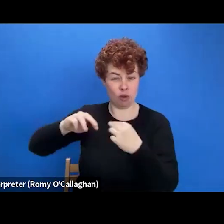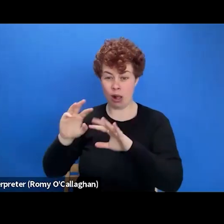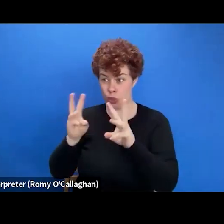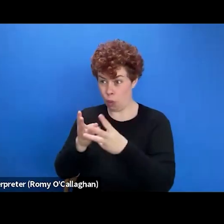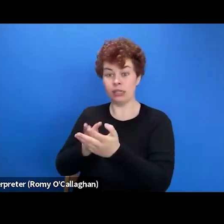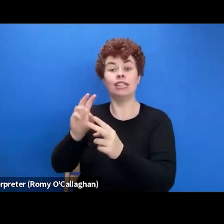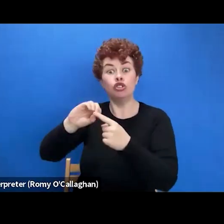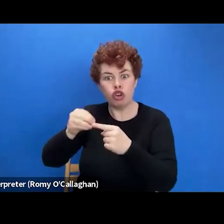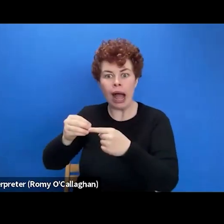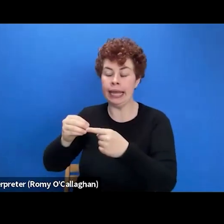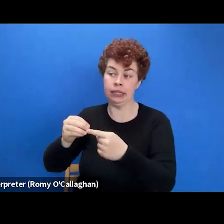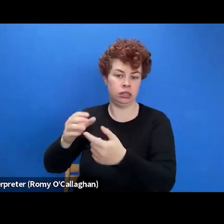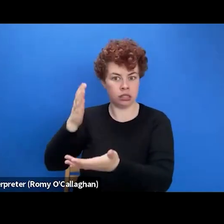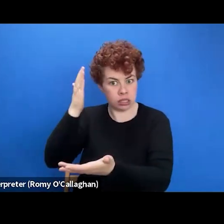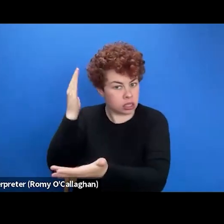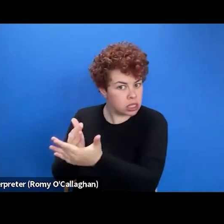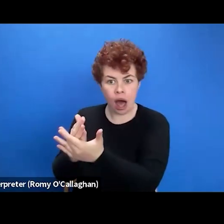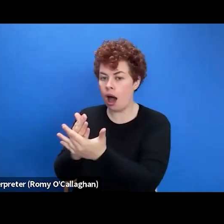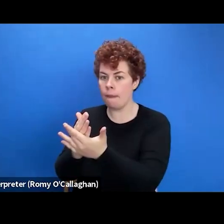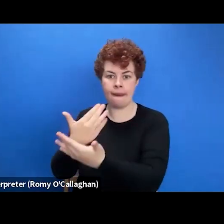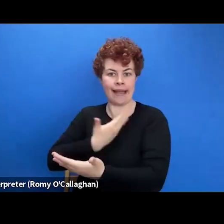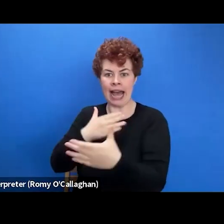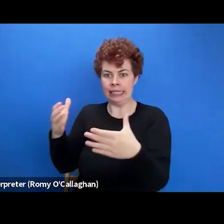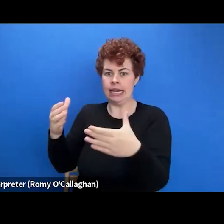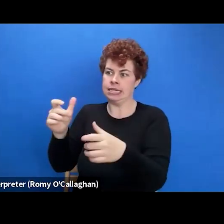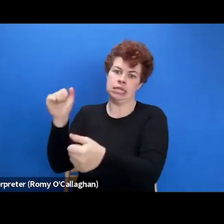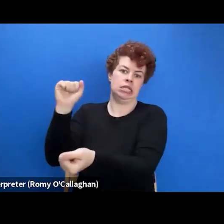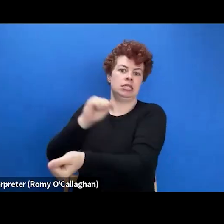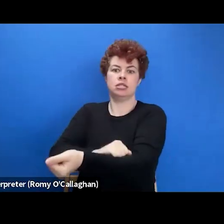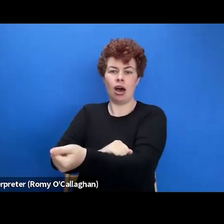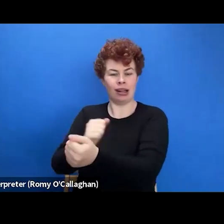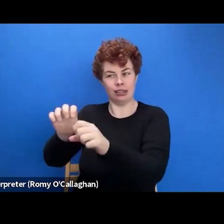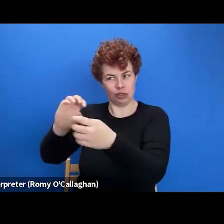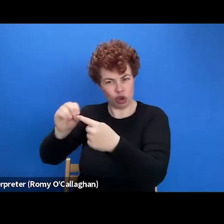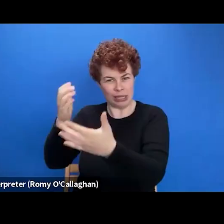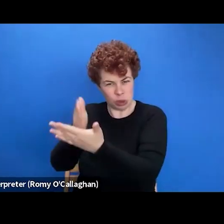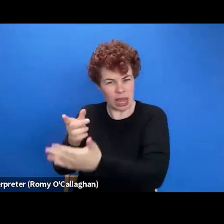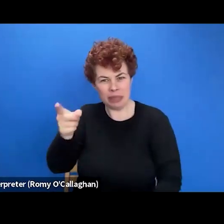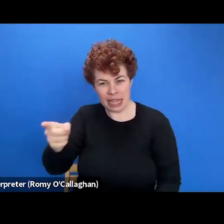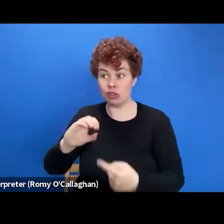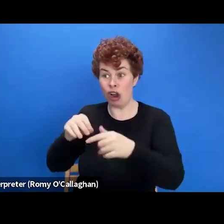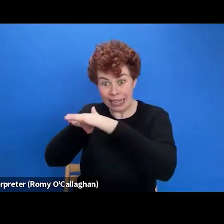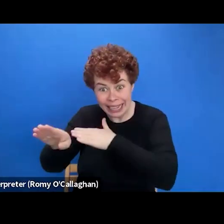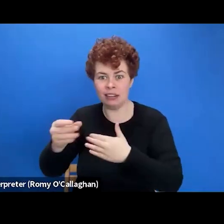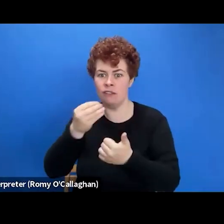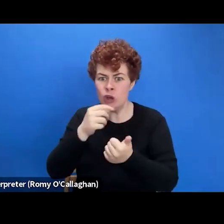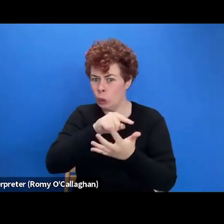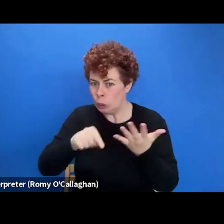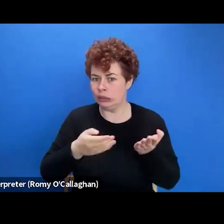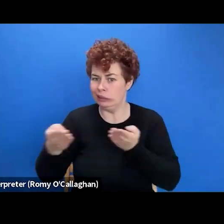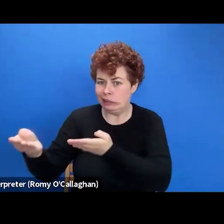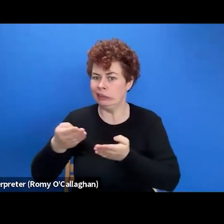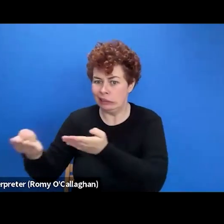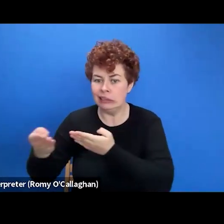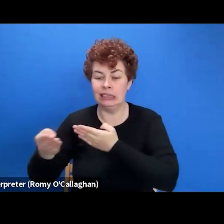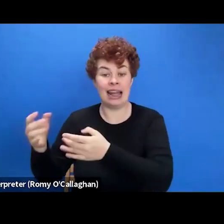the barbaric siege of Gaza during these times of genocide. It's very much linked to this theme and